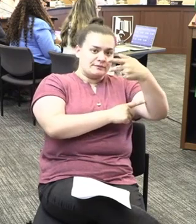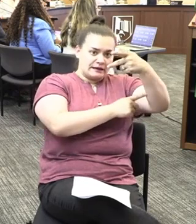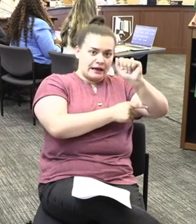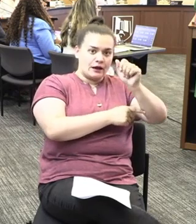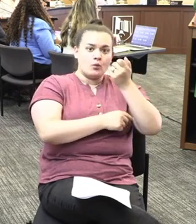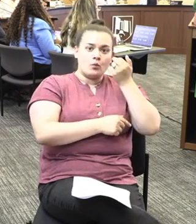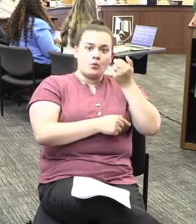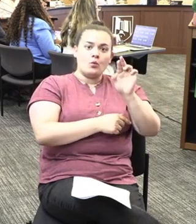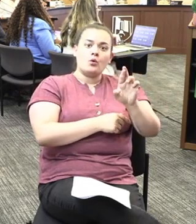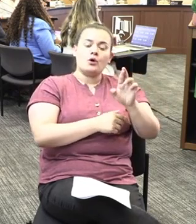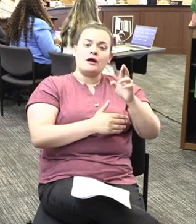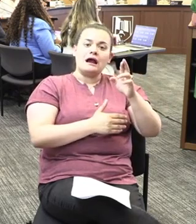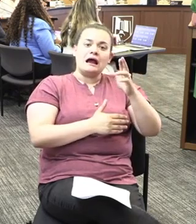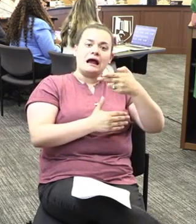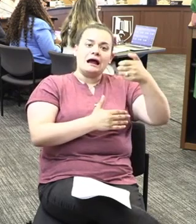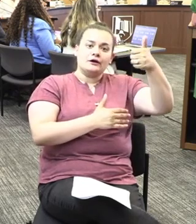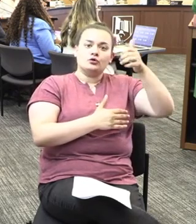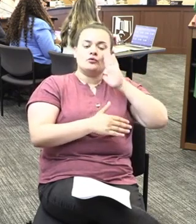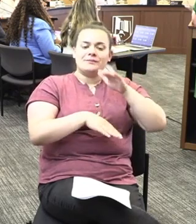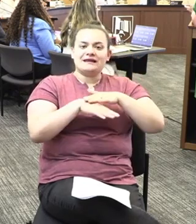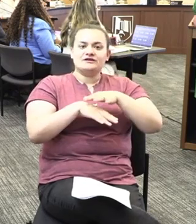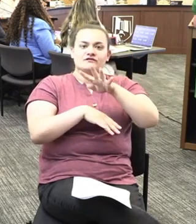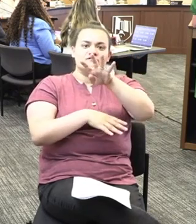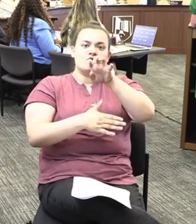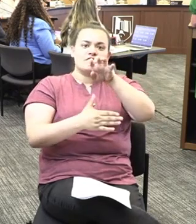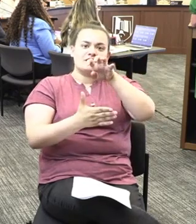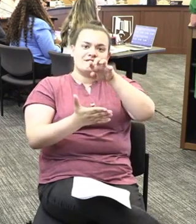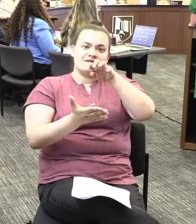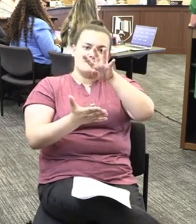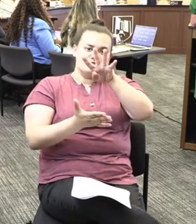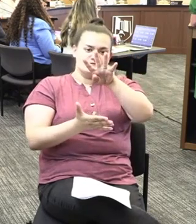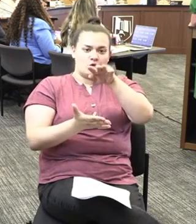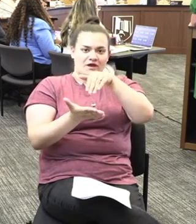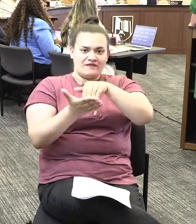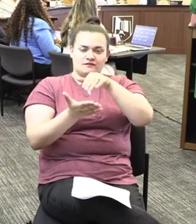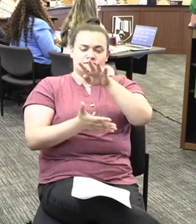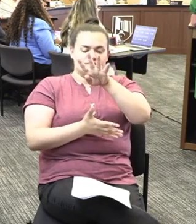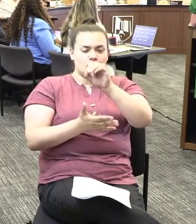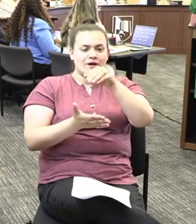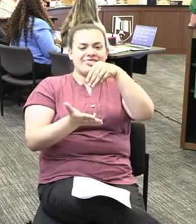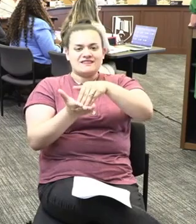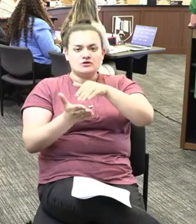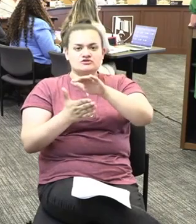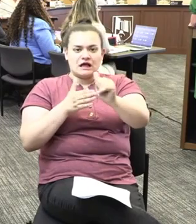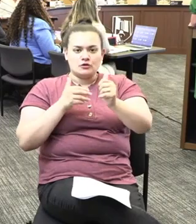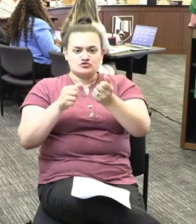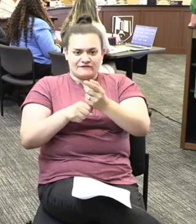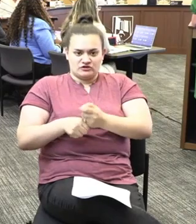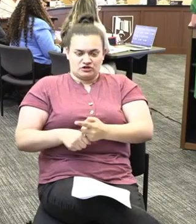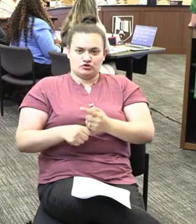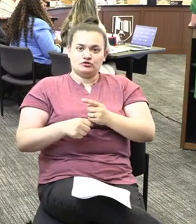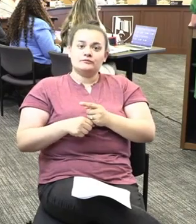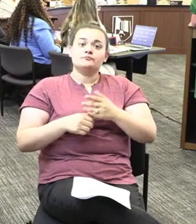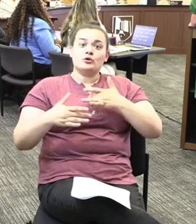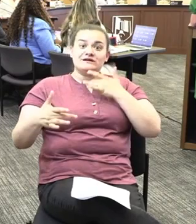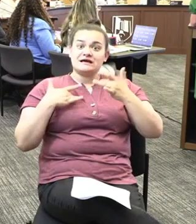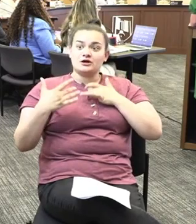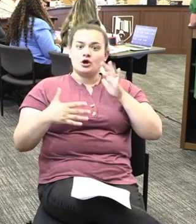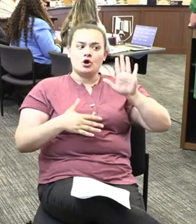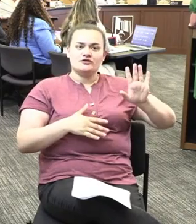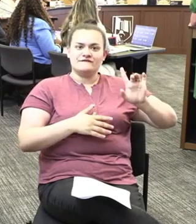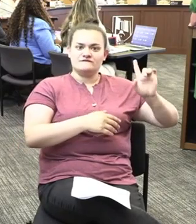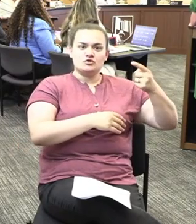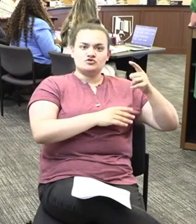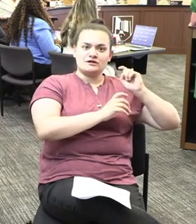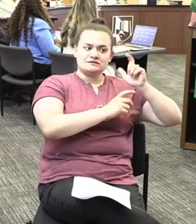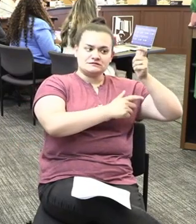least $40,000 a year in scholarships in perpetuity. Very excited about it. We'll award his first scholarships in the fall